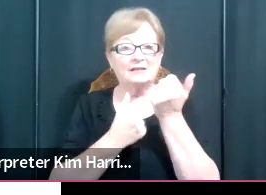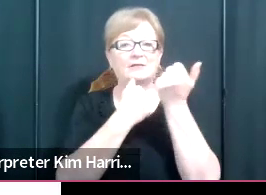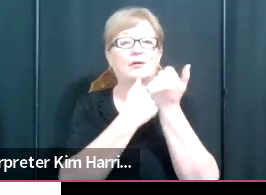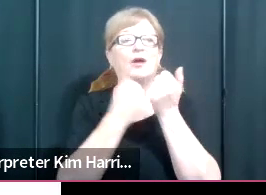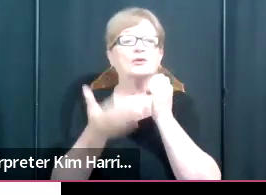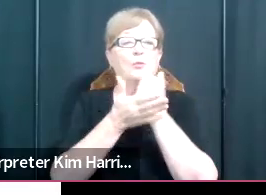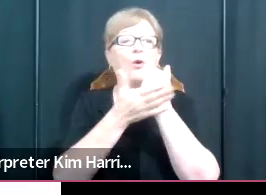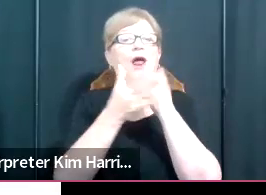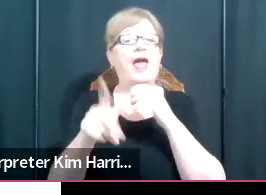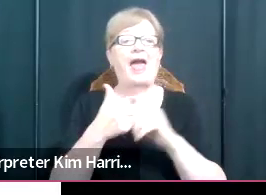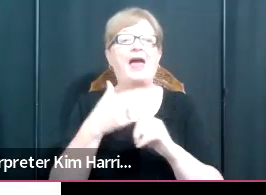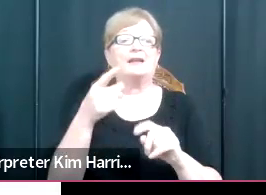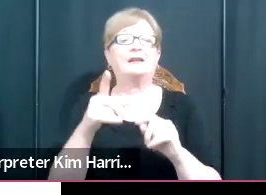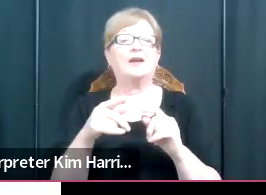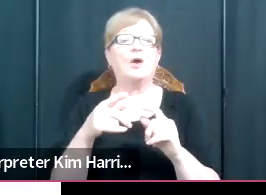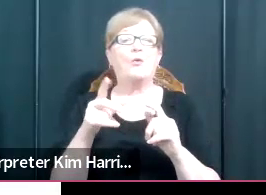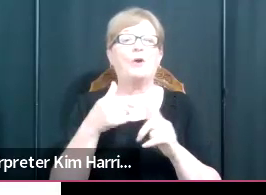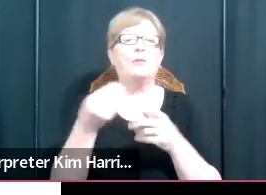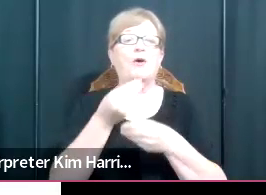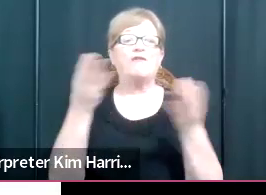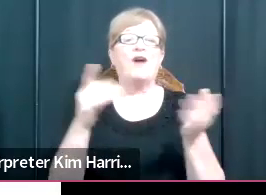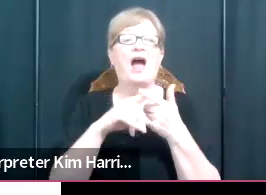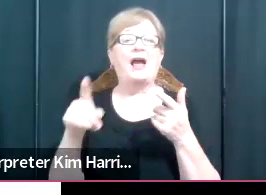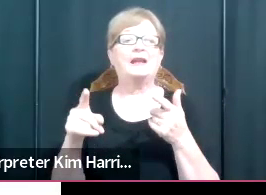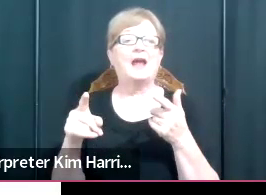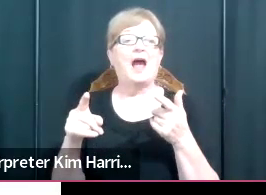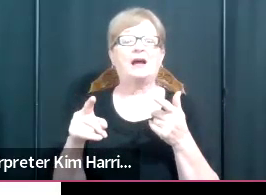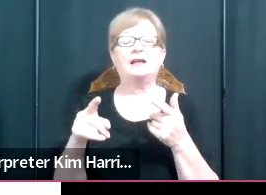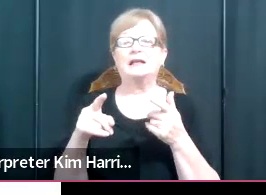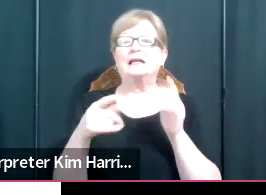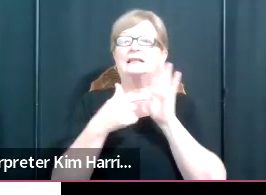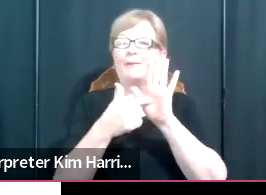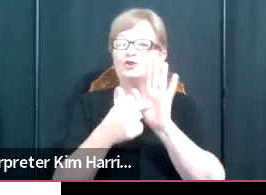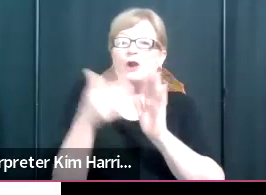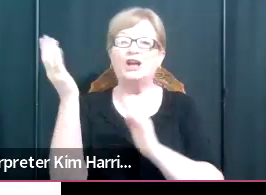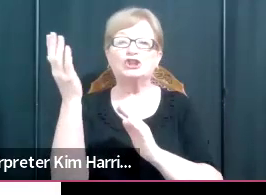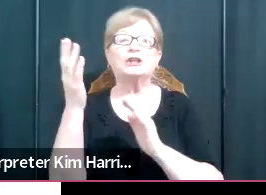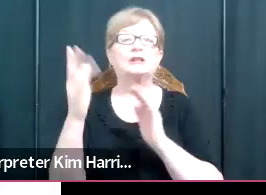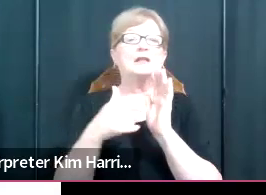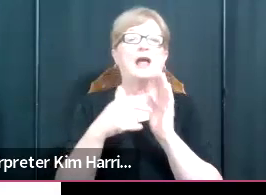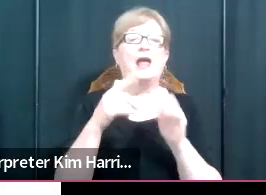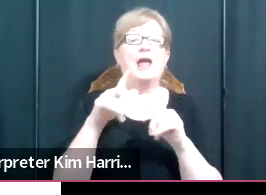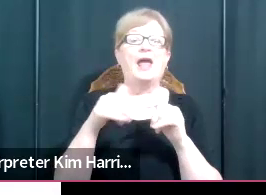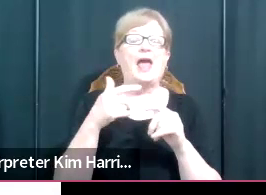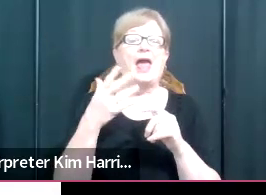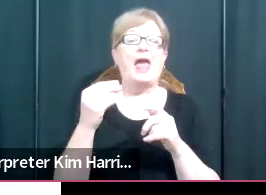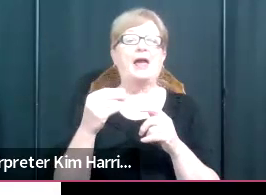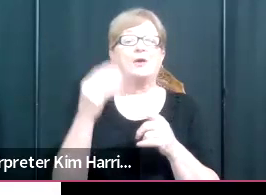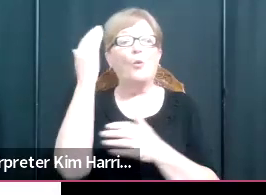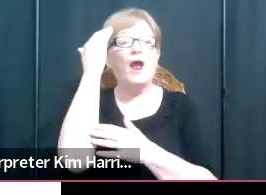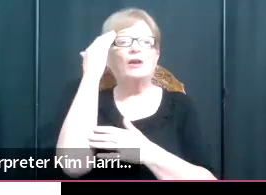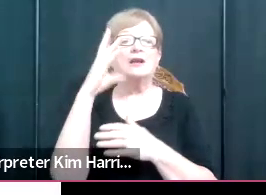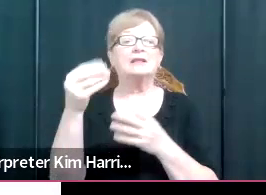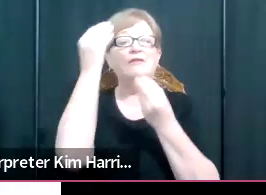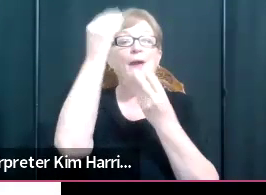around the state. We provide demonstrations and short-term loans of AT devices, awareness